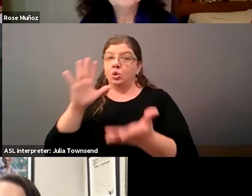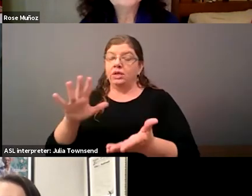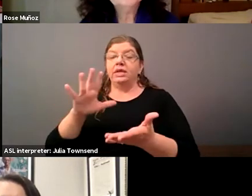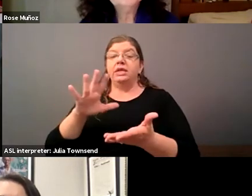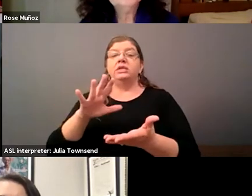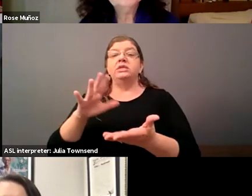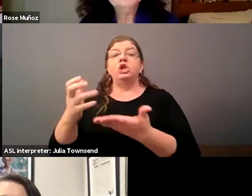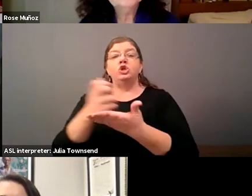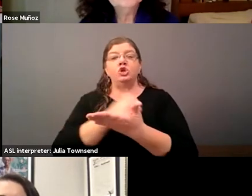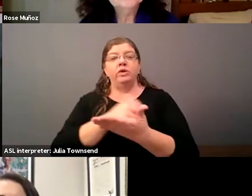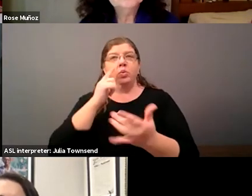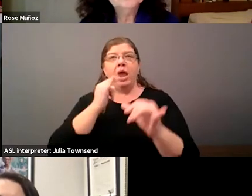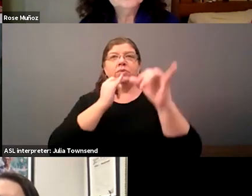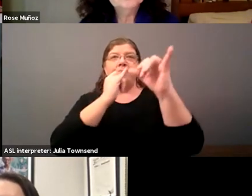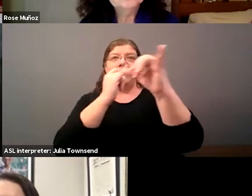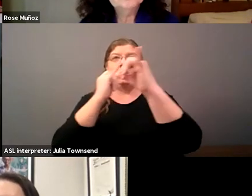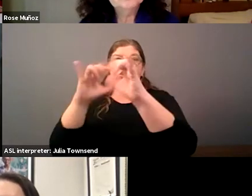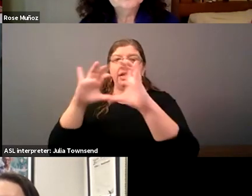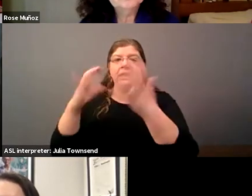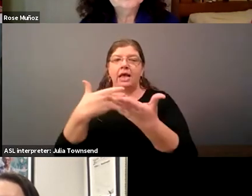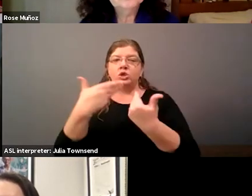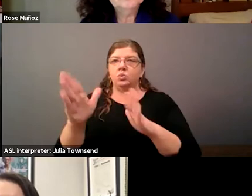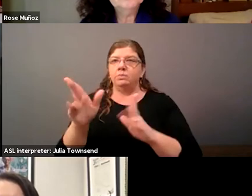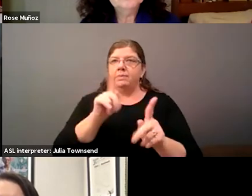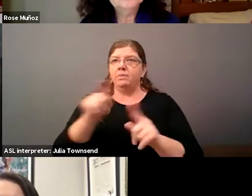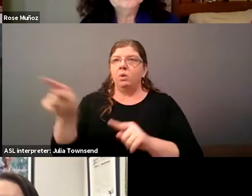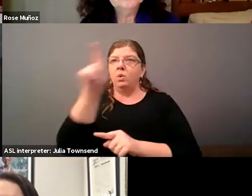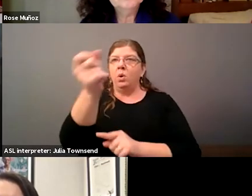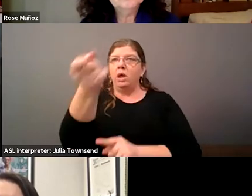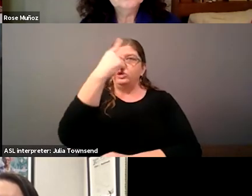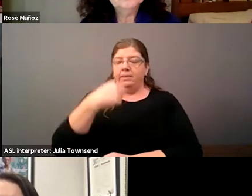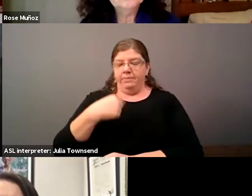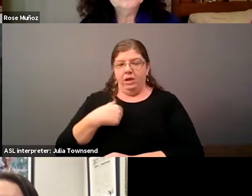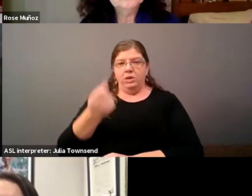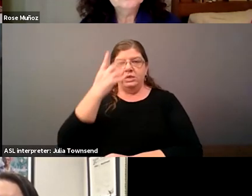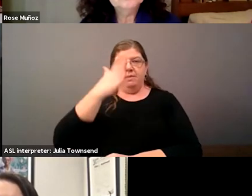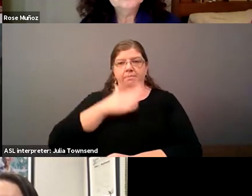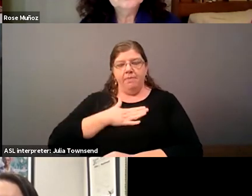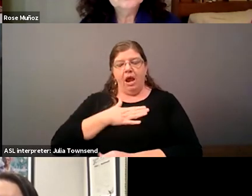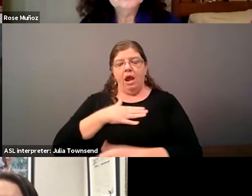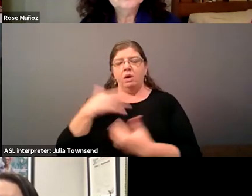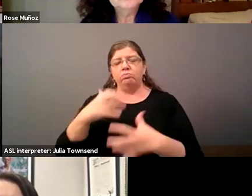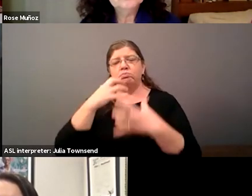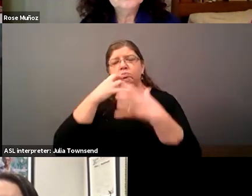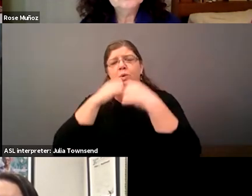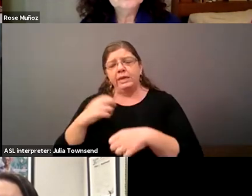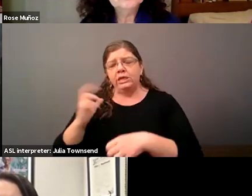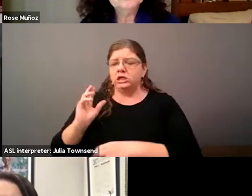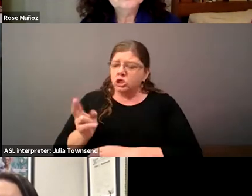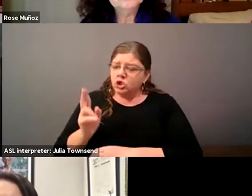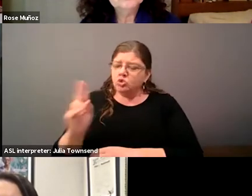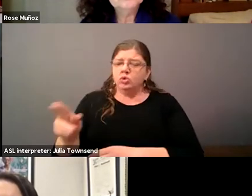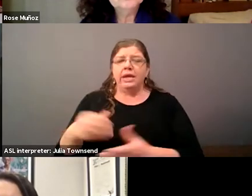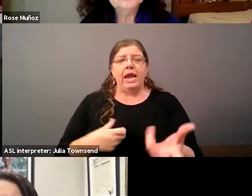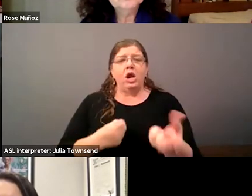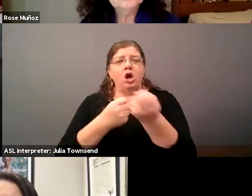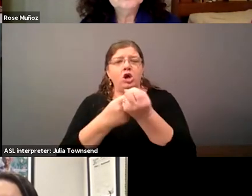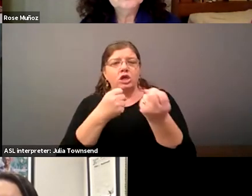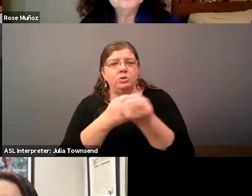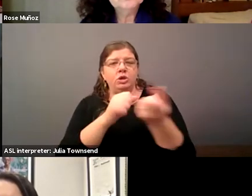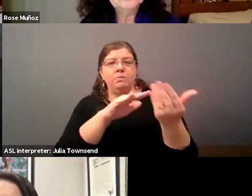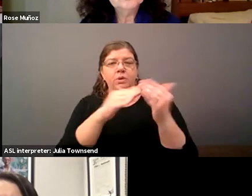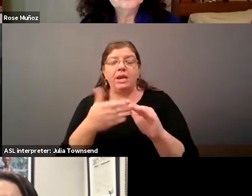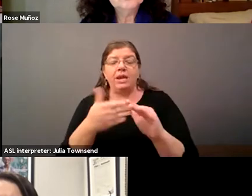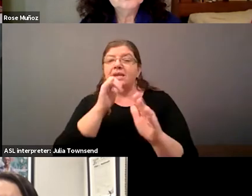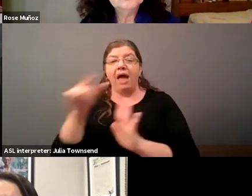the classroom people that understand them and understand their their rich histories and contributions to our communities not from a deficit